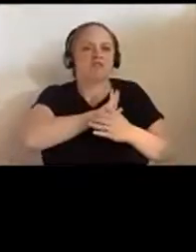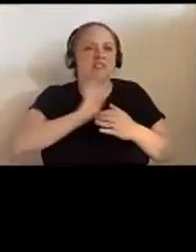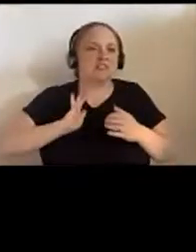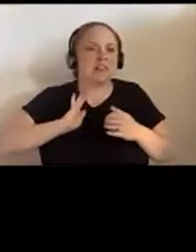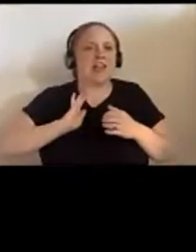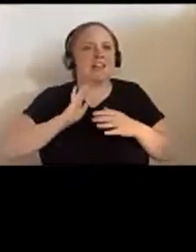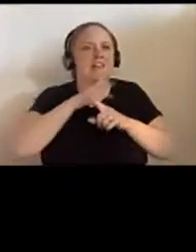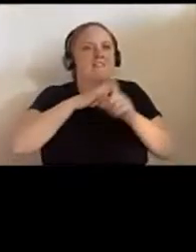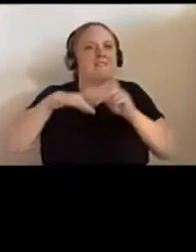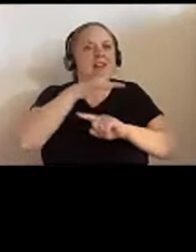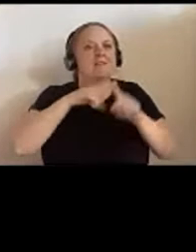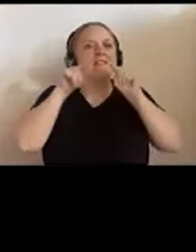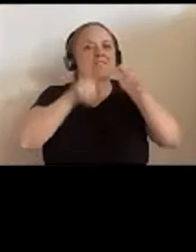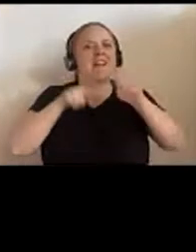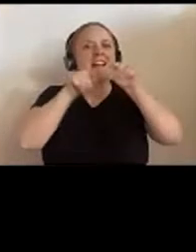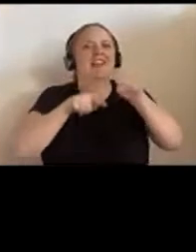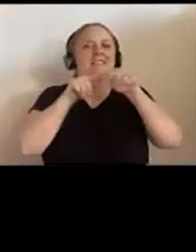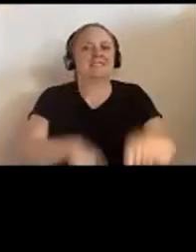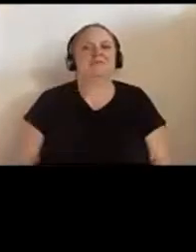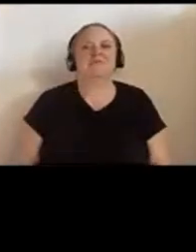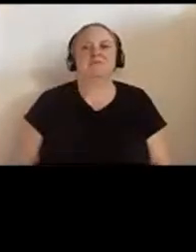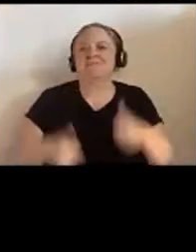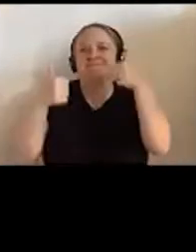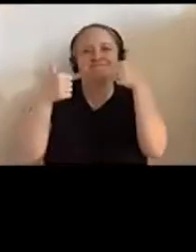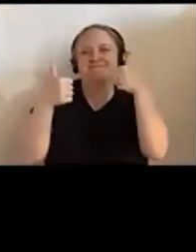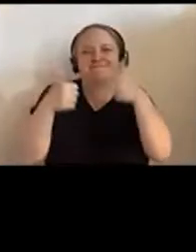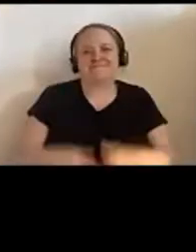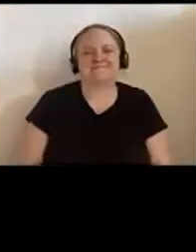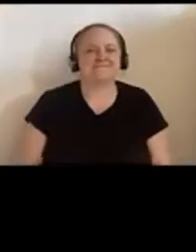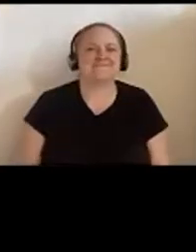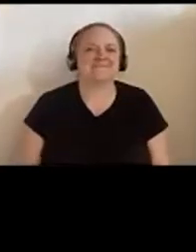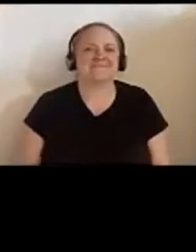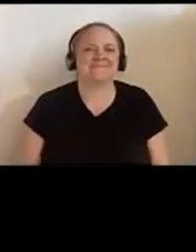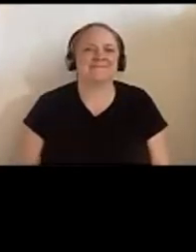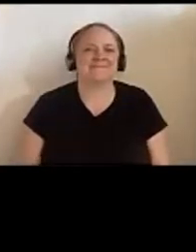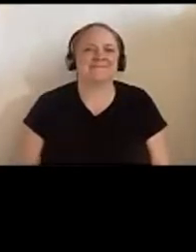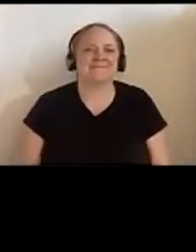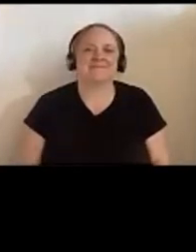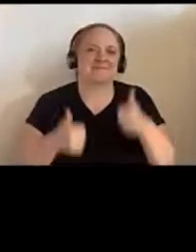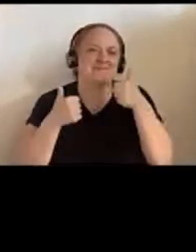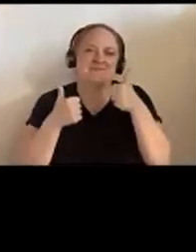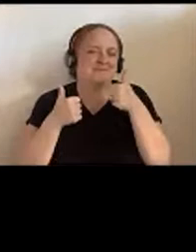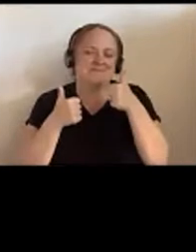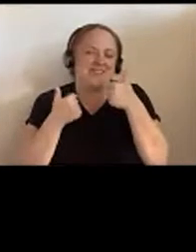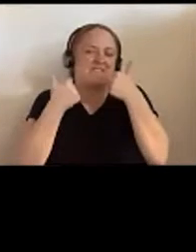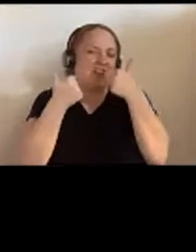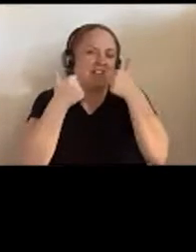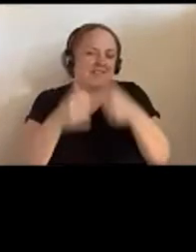Apologies to the captioners and to Laura, who's interpreting, for my mega fast recitation